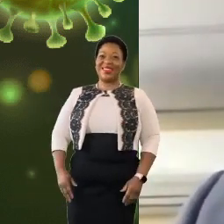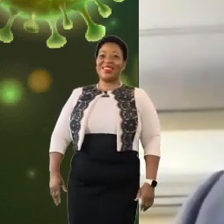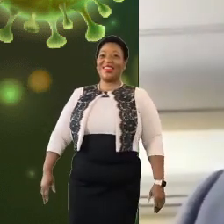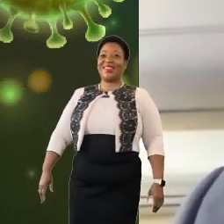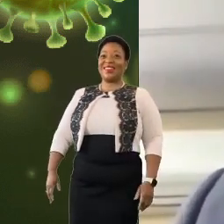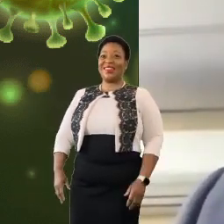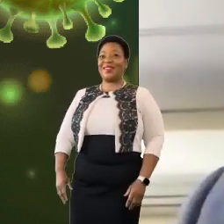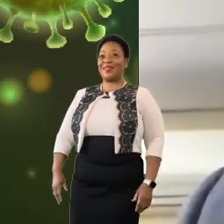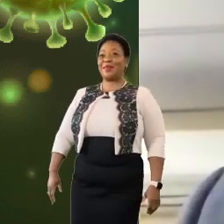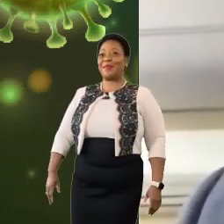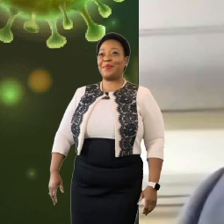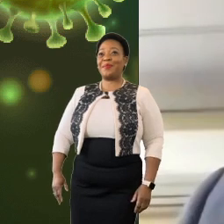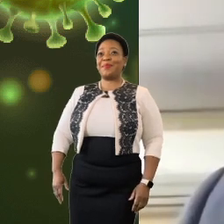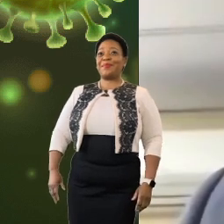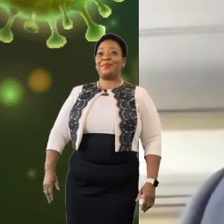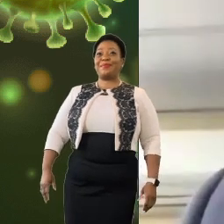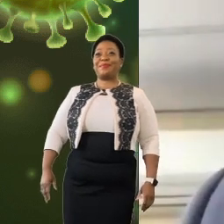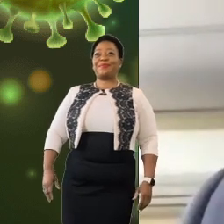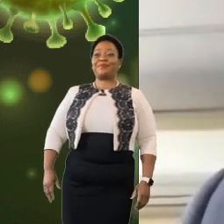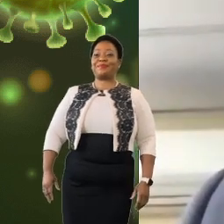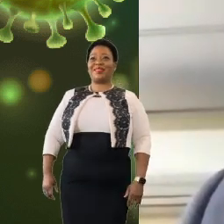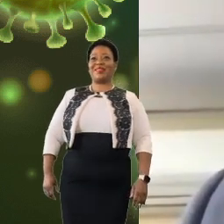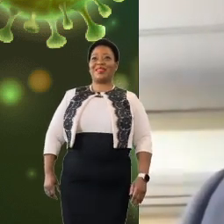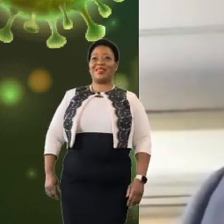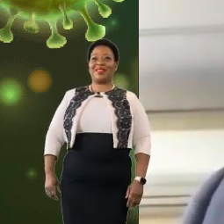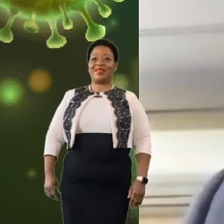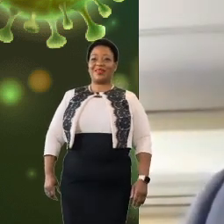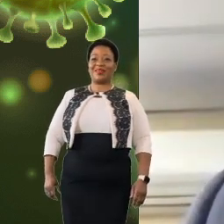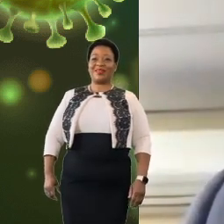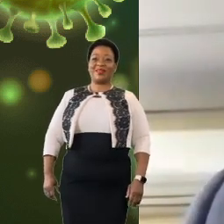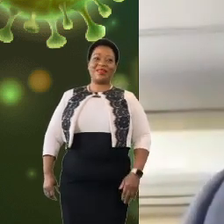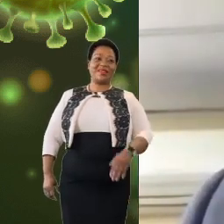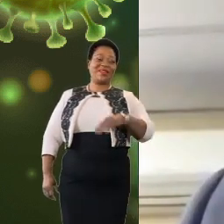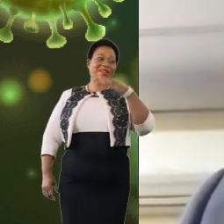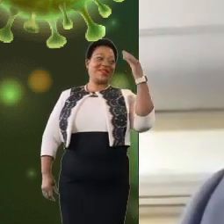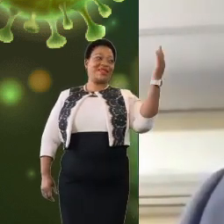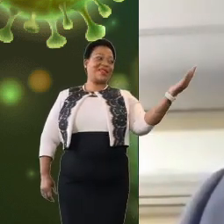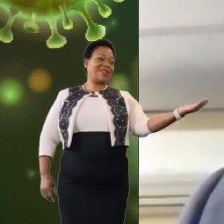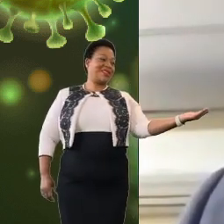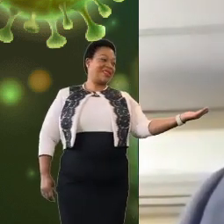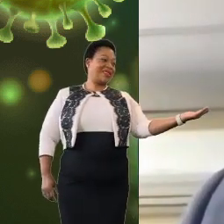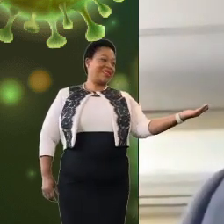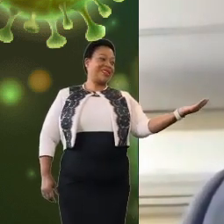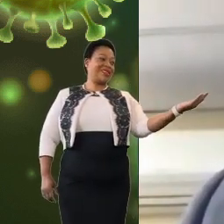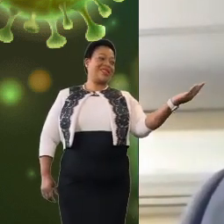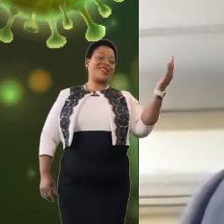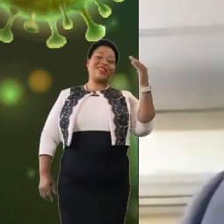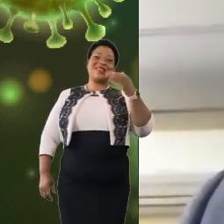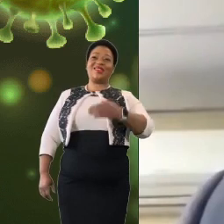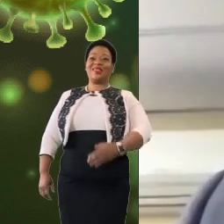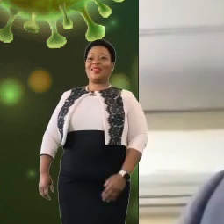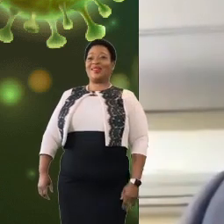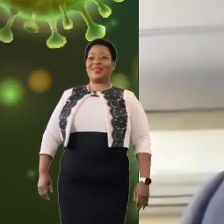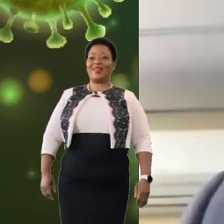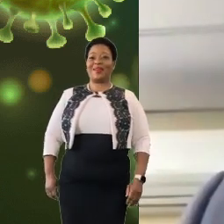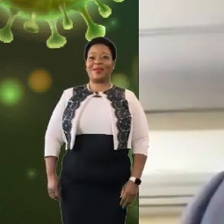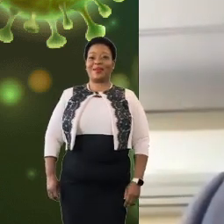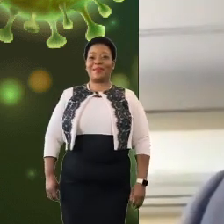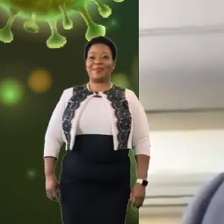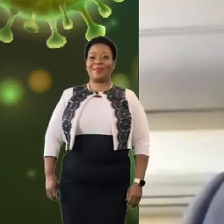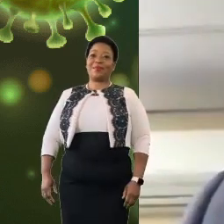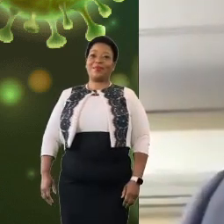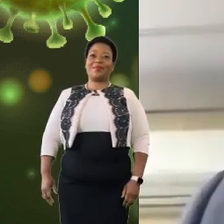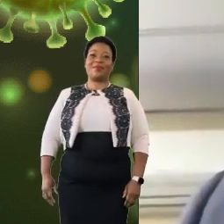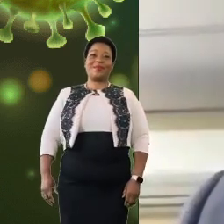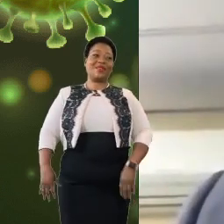rands, you will realize that now this employee will get 200 rands more. So as UIF will not pay you 3.2, will pay